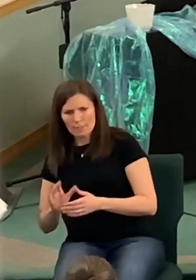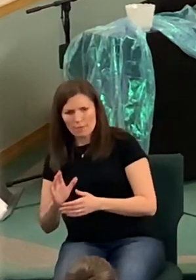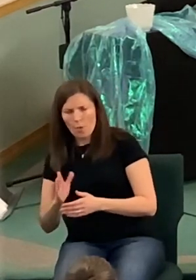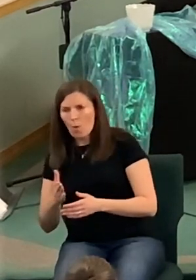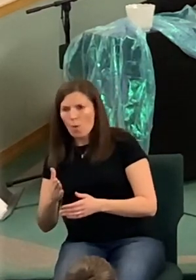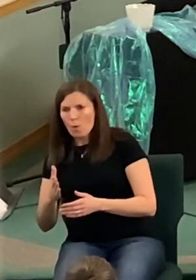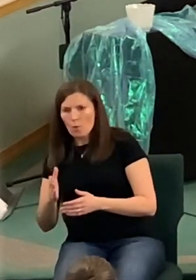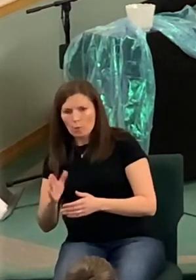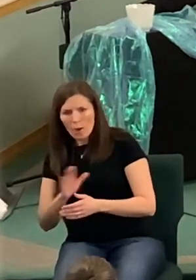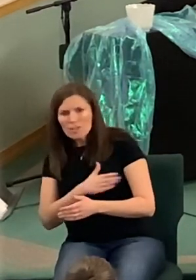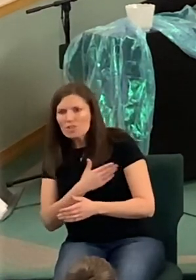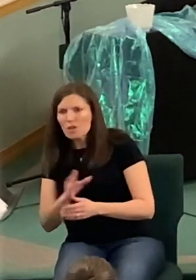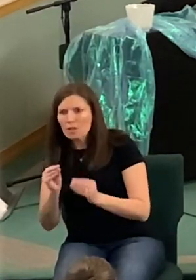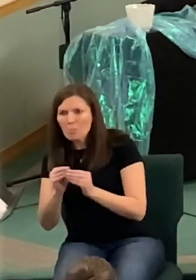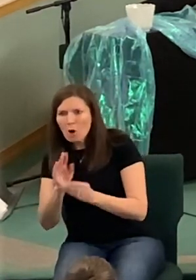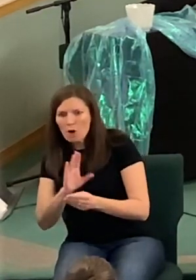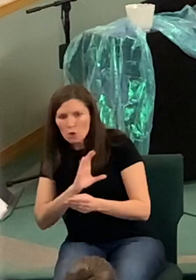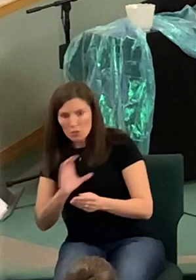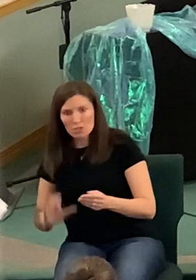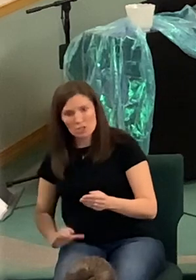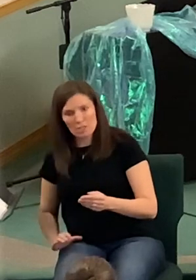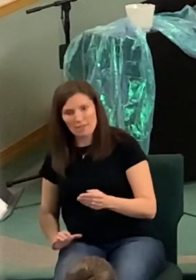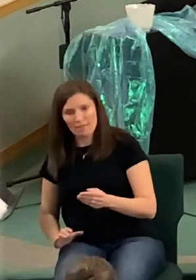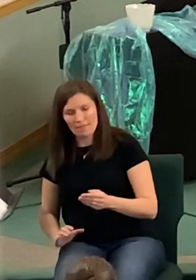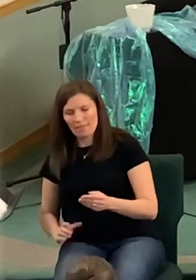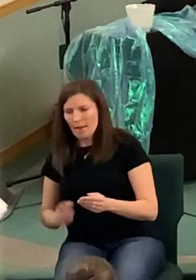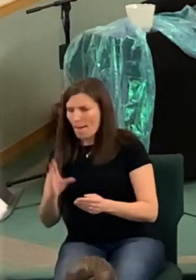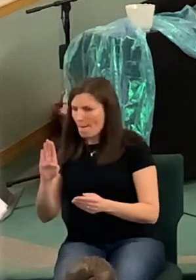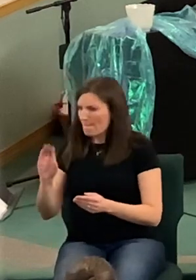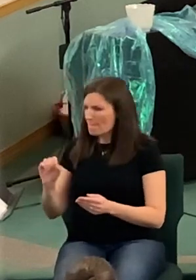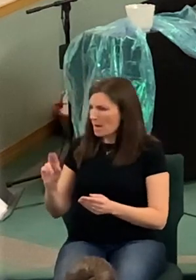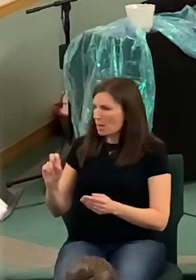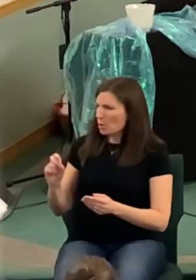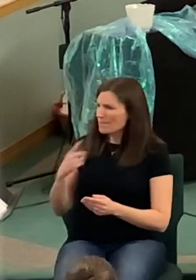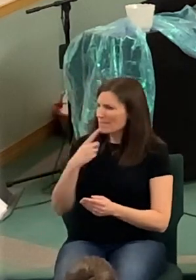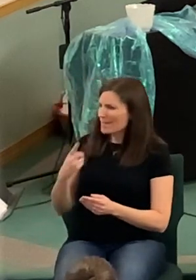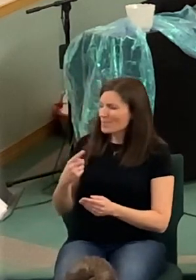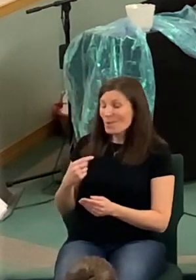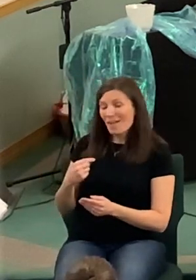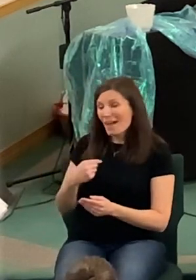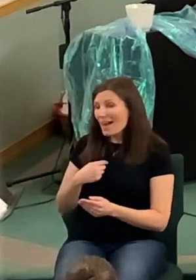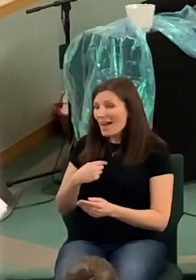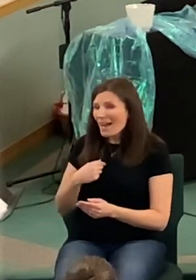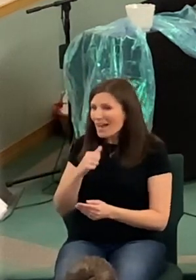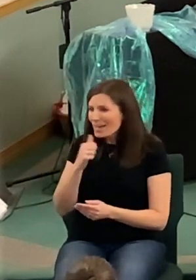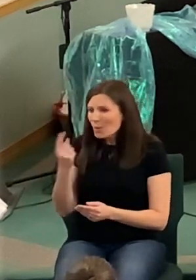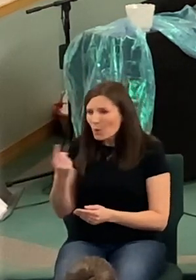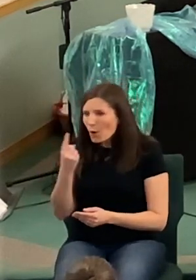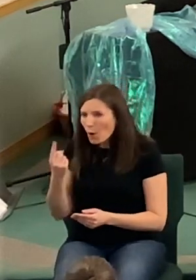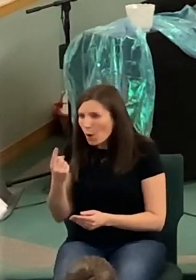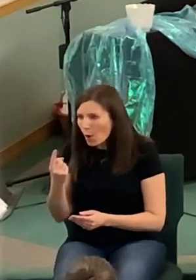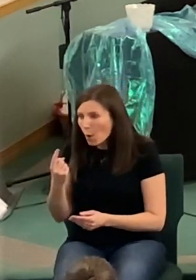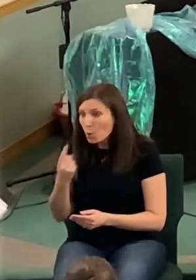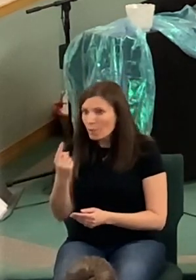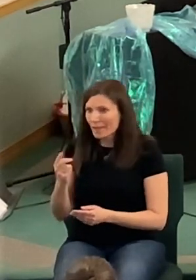about God and Jesus. God has put me kind of in this tension to be a Christian representing